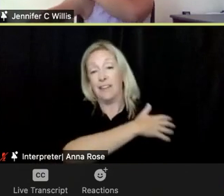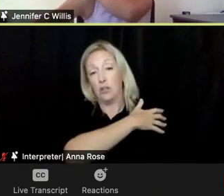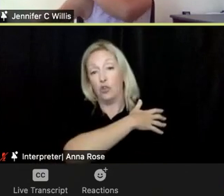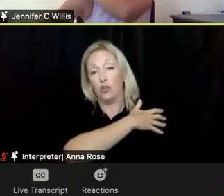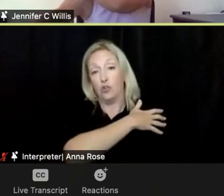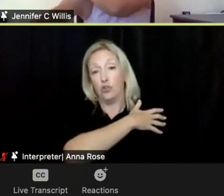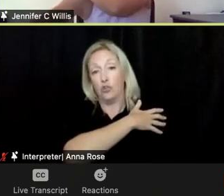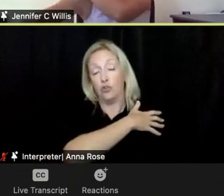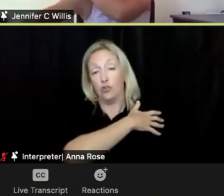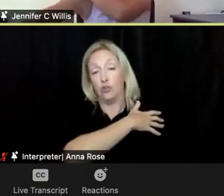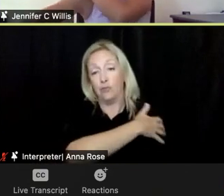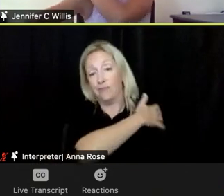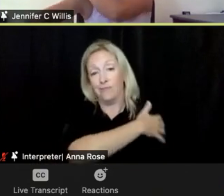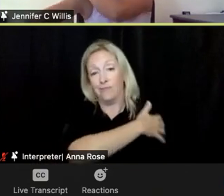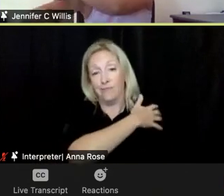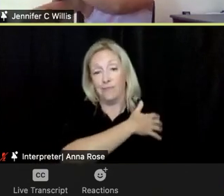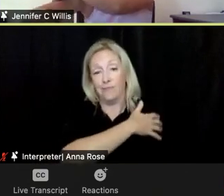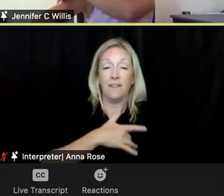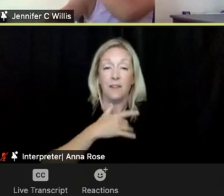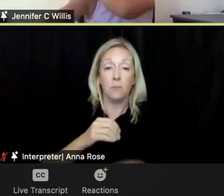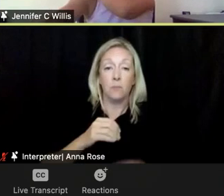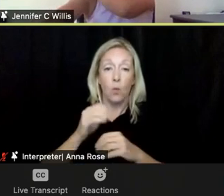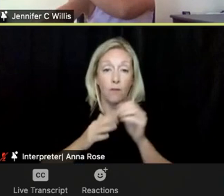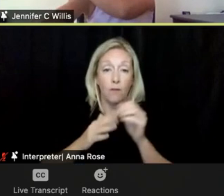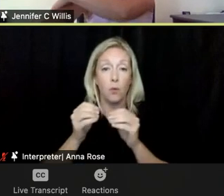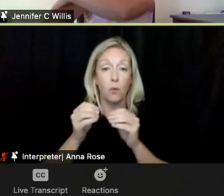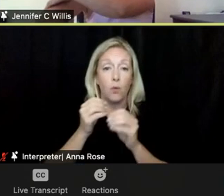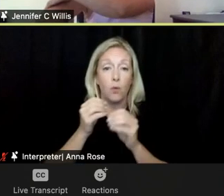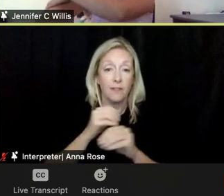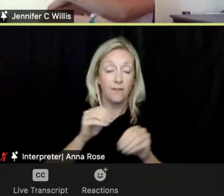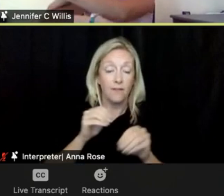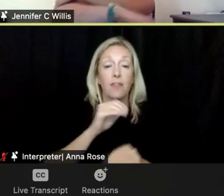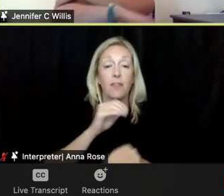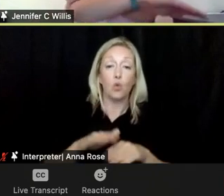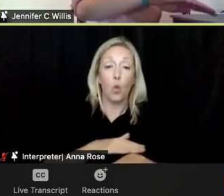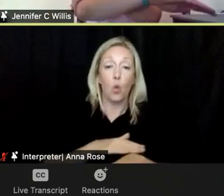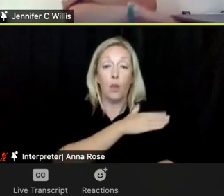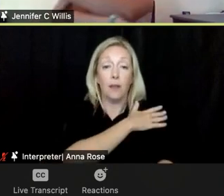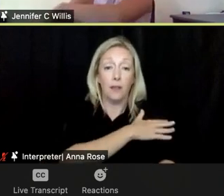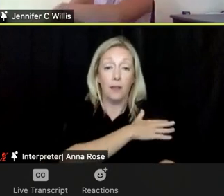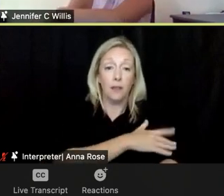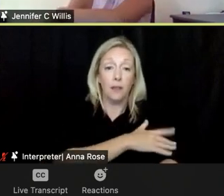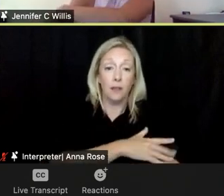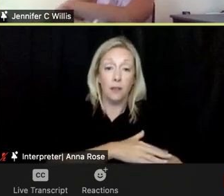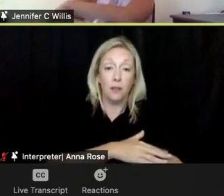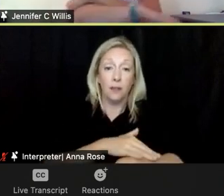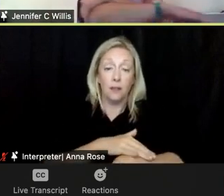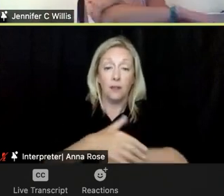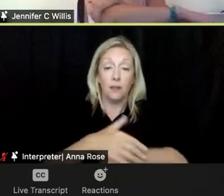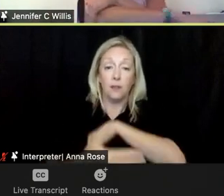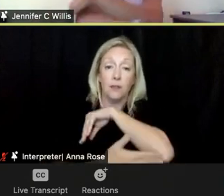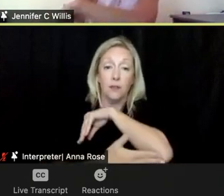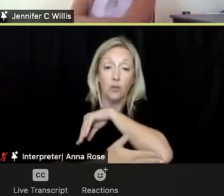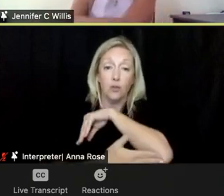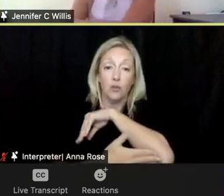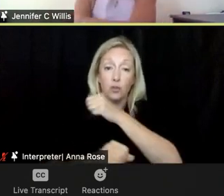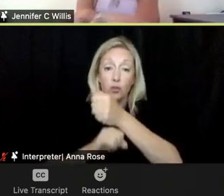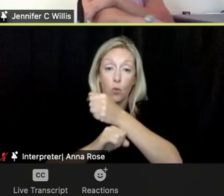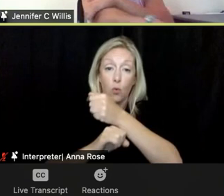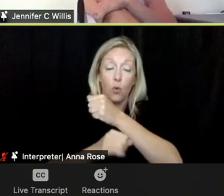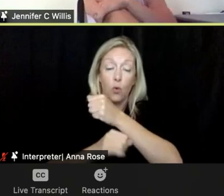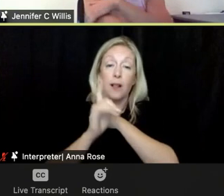more safe environment for them, which might be the shoulder or the elbow, and slowly moving your contact down to support them maybe at the elbow